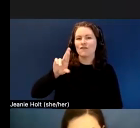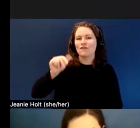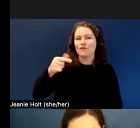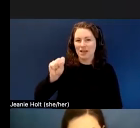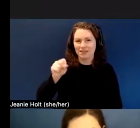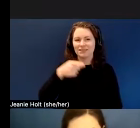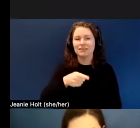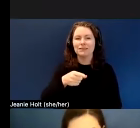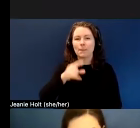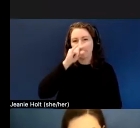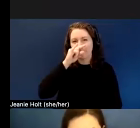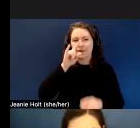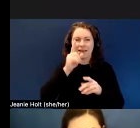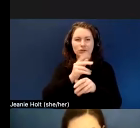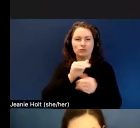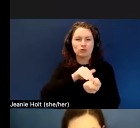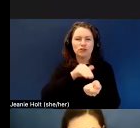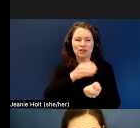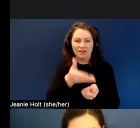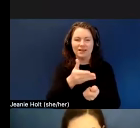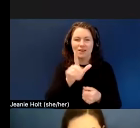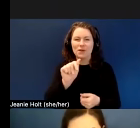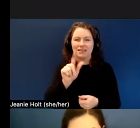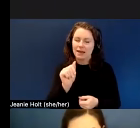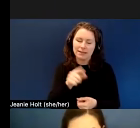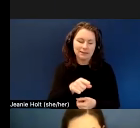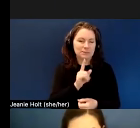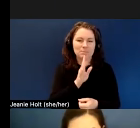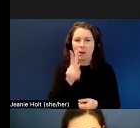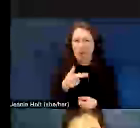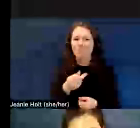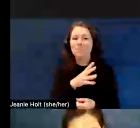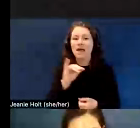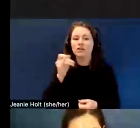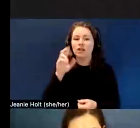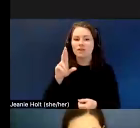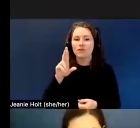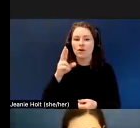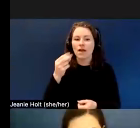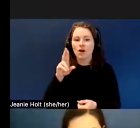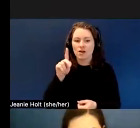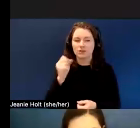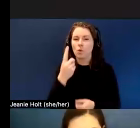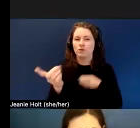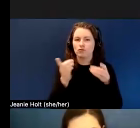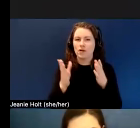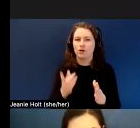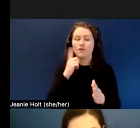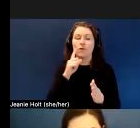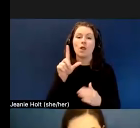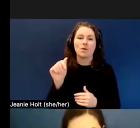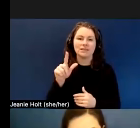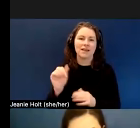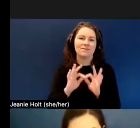a pediatrician in that state who's been outspoken. And then this is Jennifer Herricks, who's one of the directors of Louisiana Families